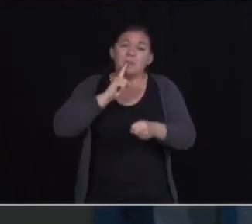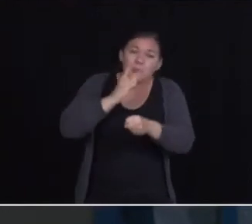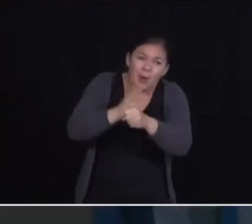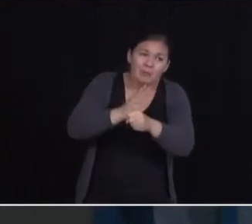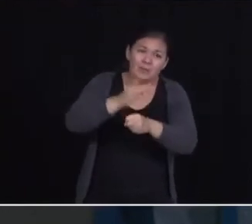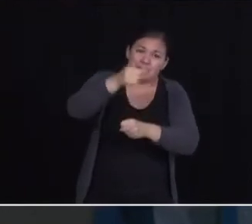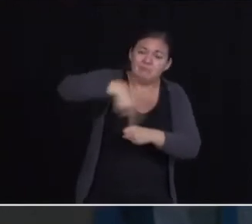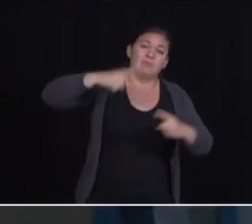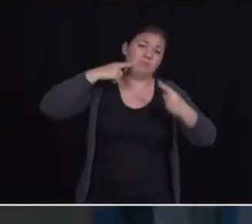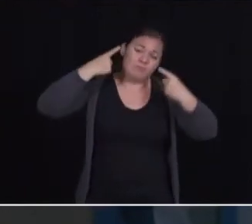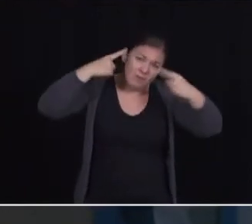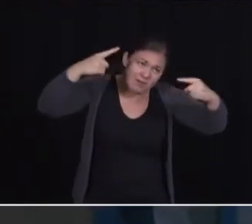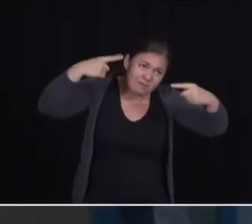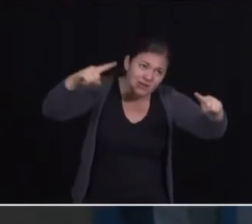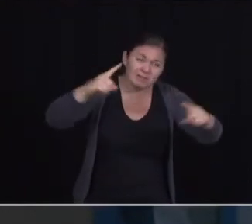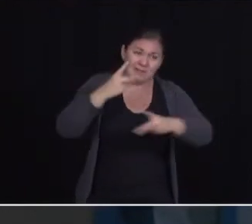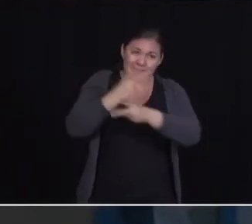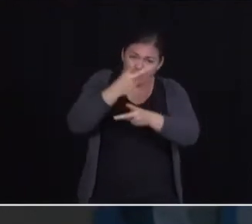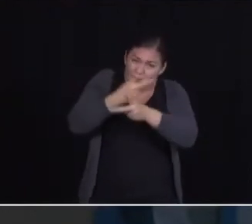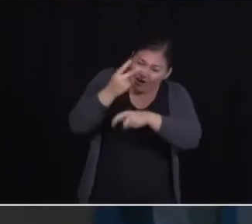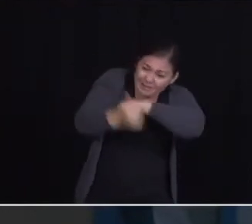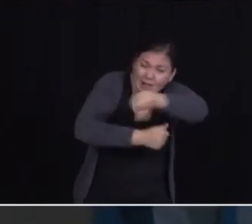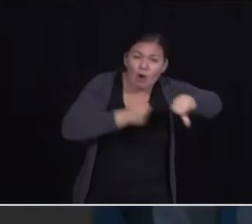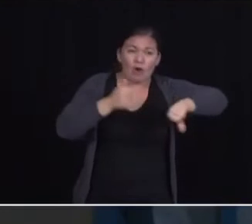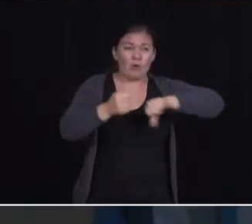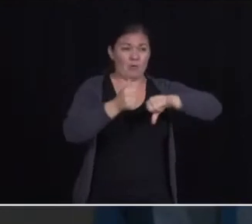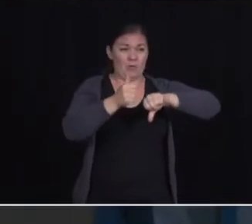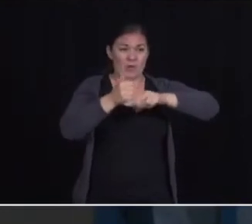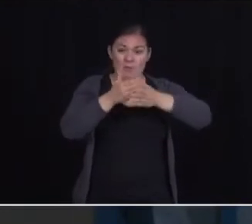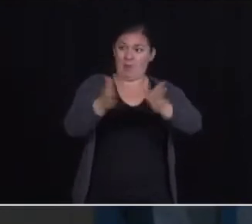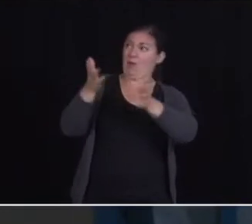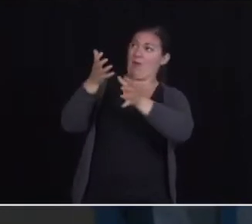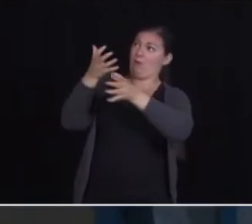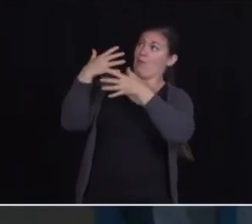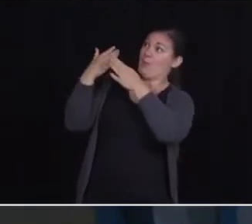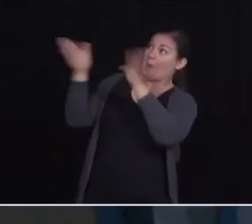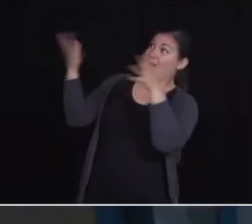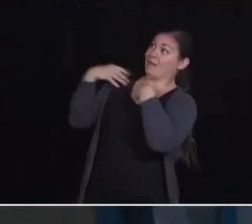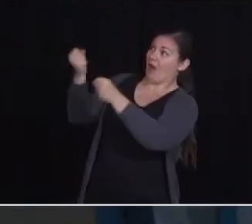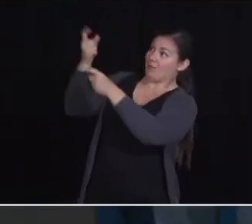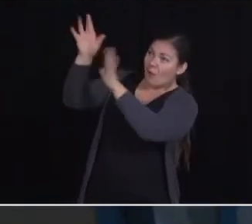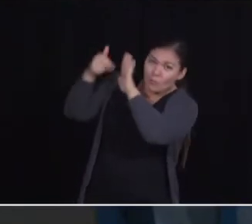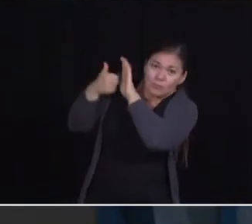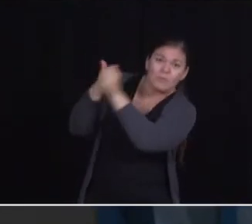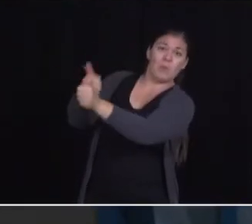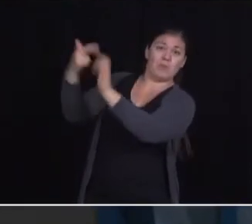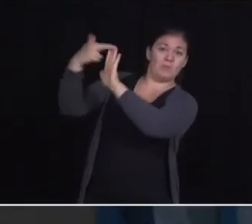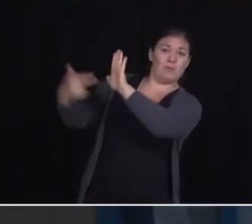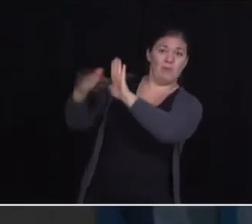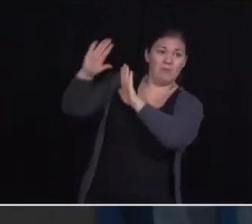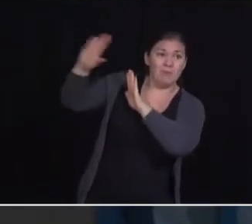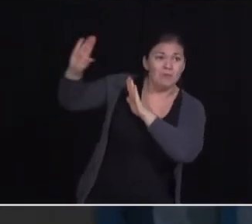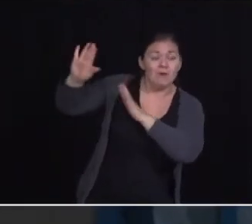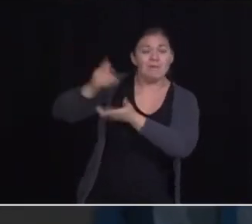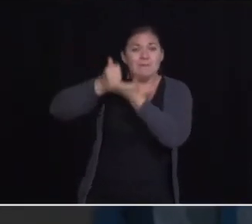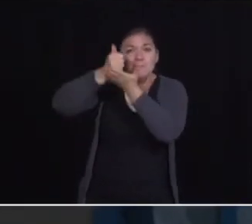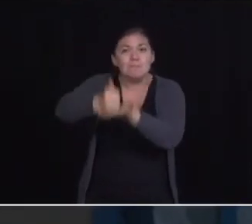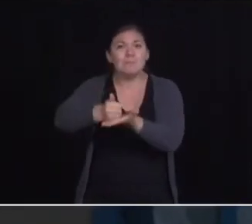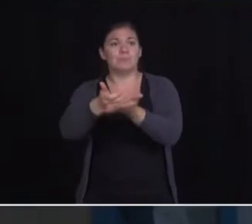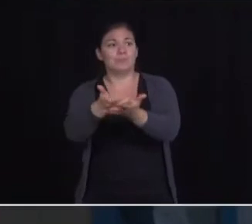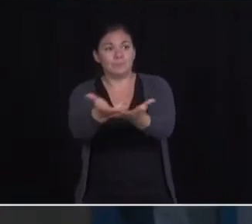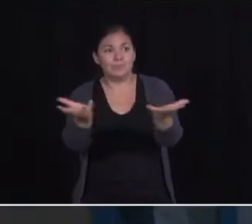following the public health rules that keep us and our loved ones safe. I want to thank you. Thank you from the